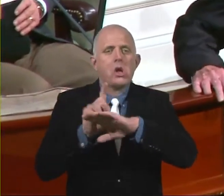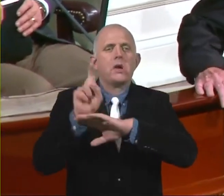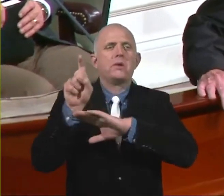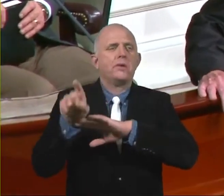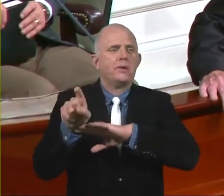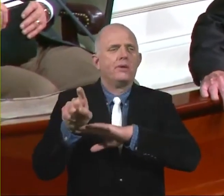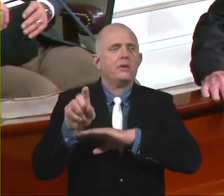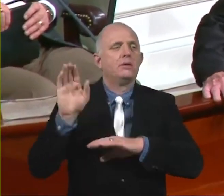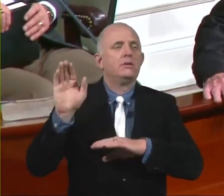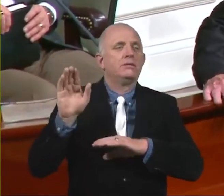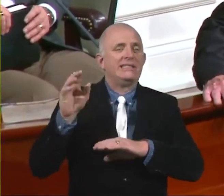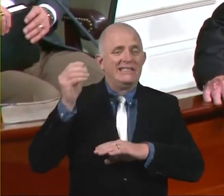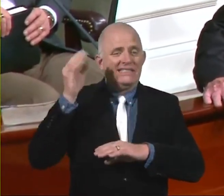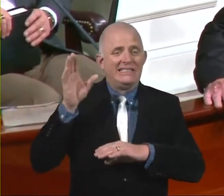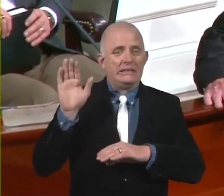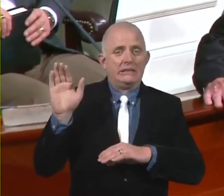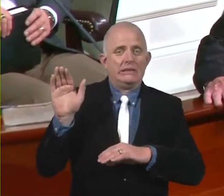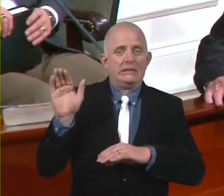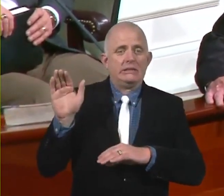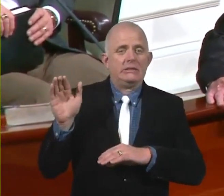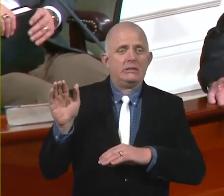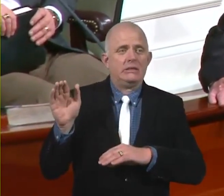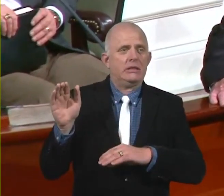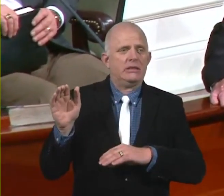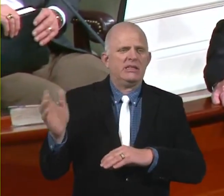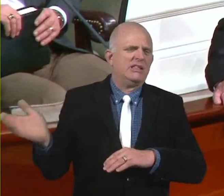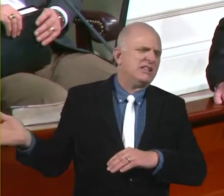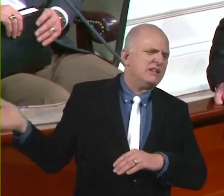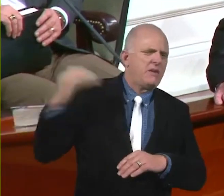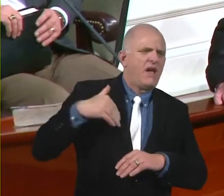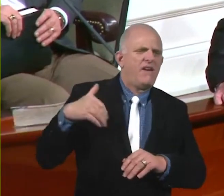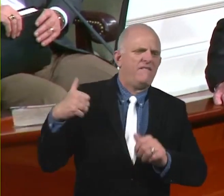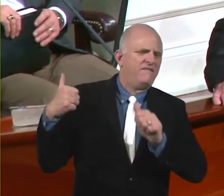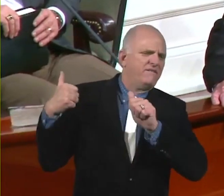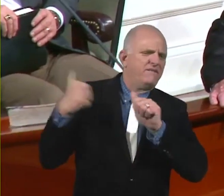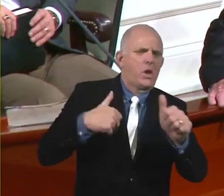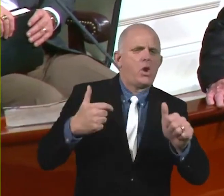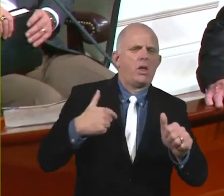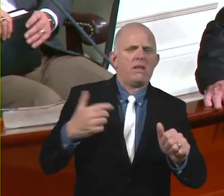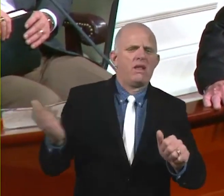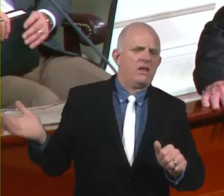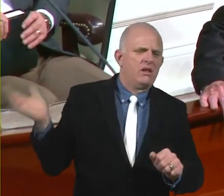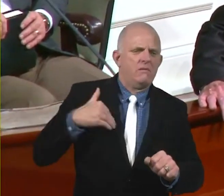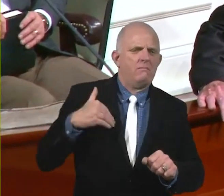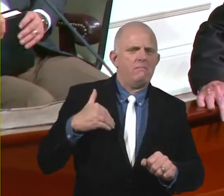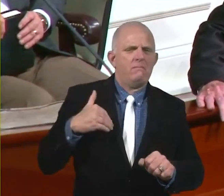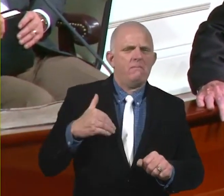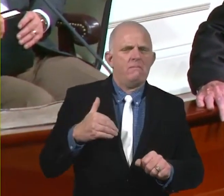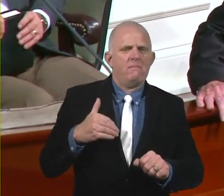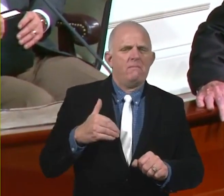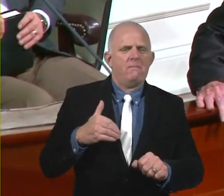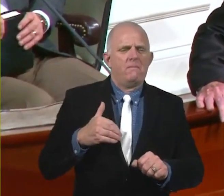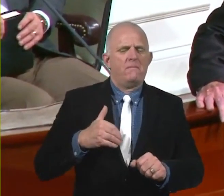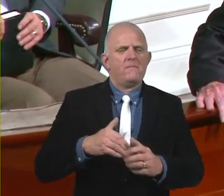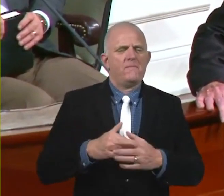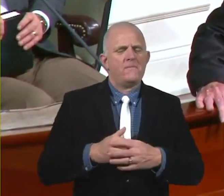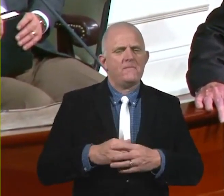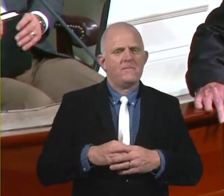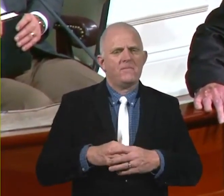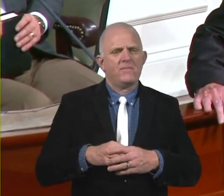and said, follow me. He said,